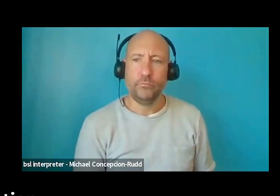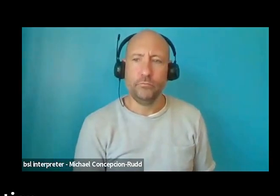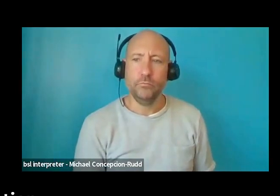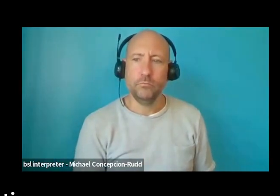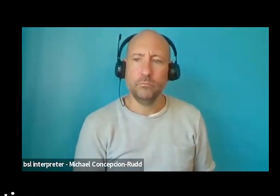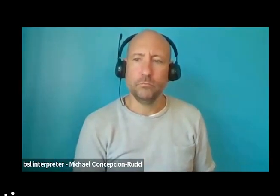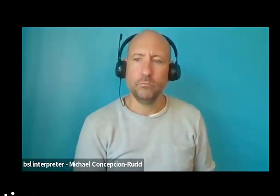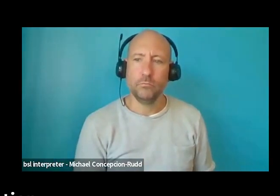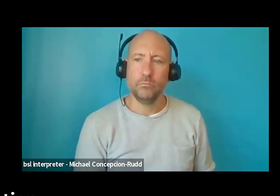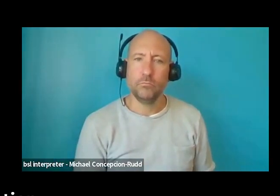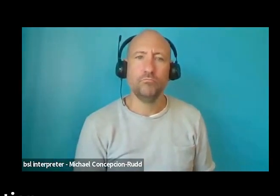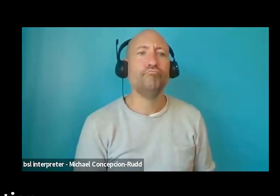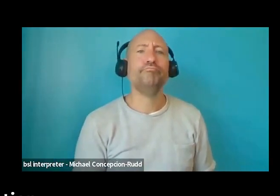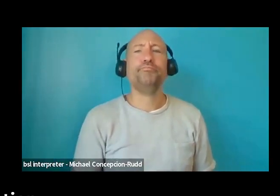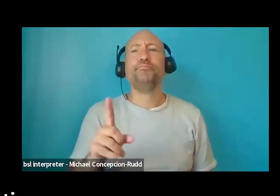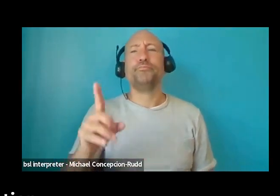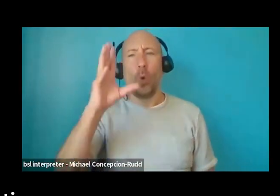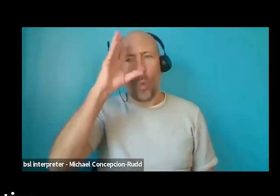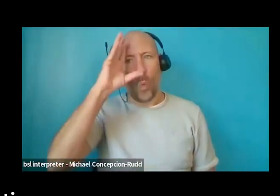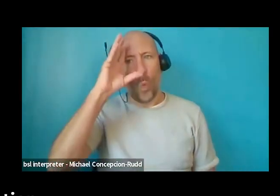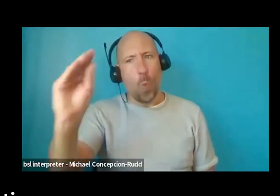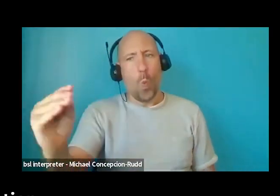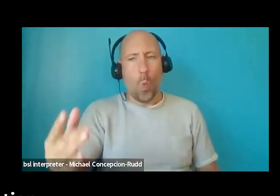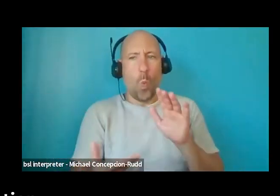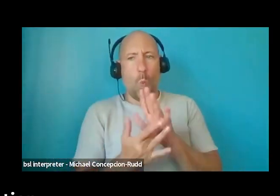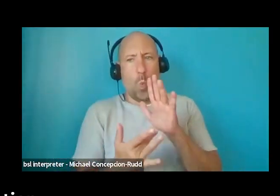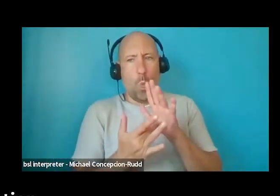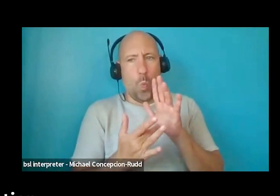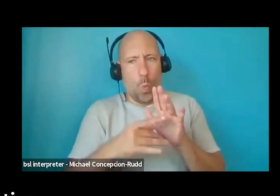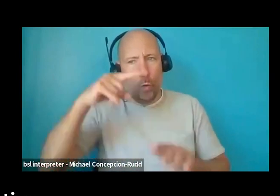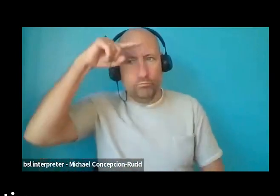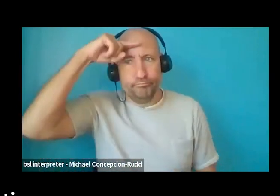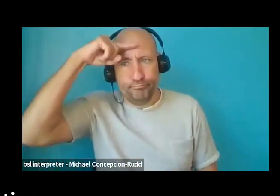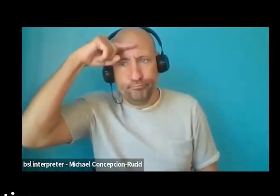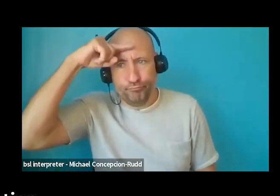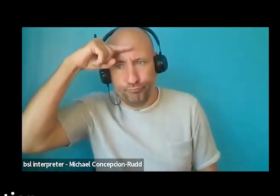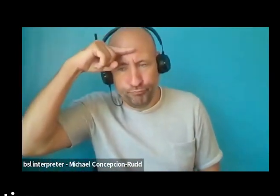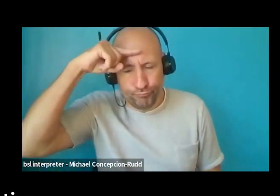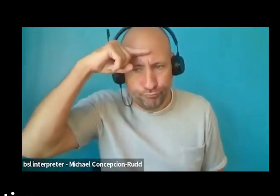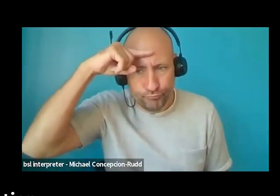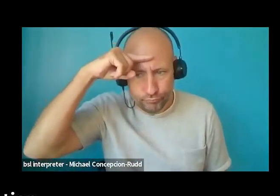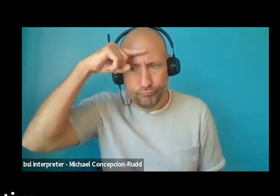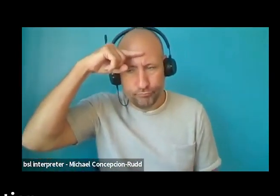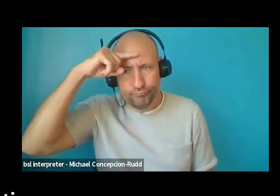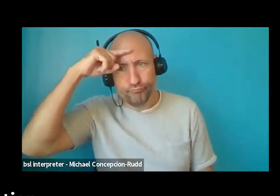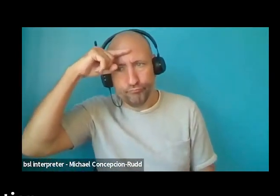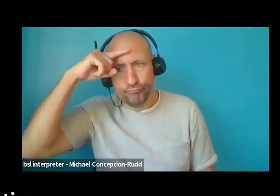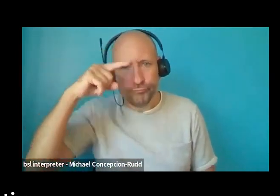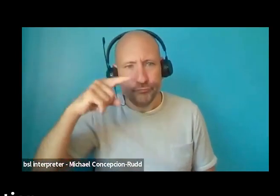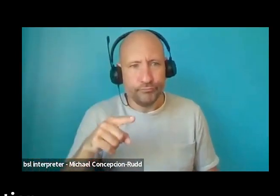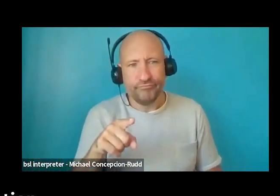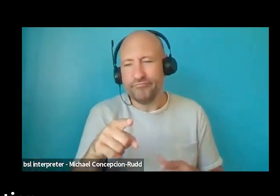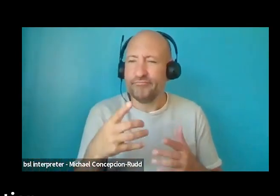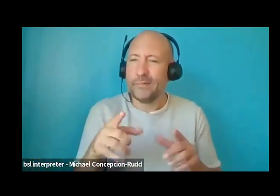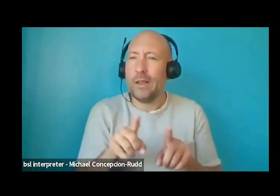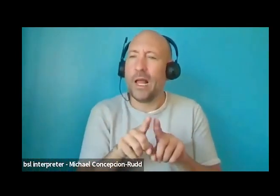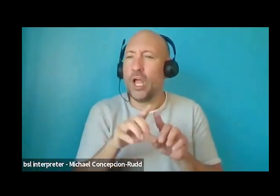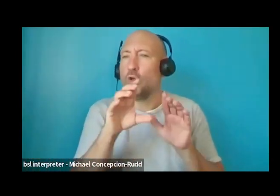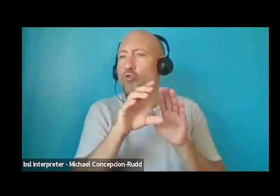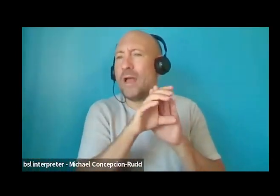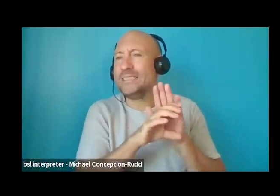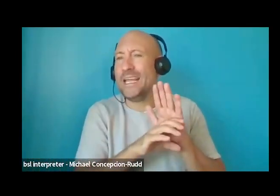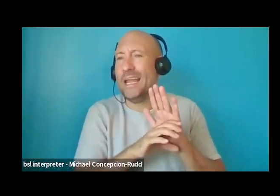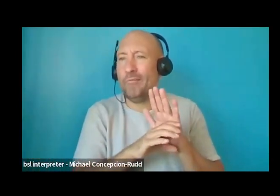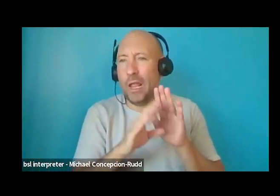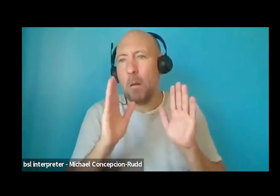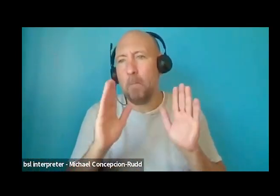Okay, there is one important information, and it's a kind of a criteria, I suppose. And